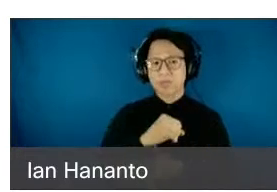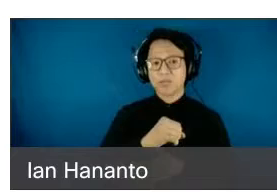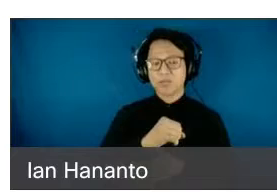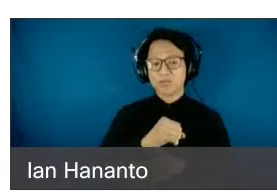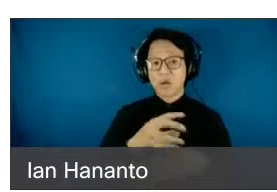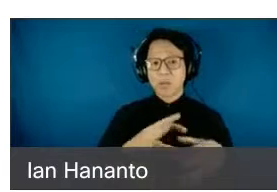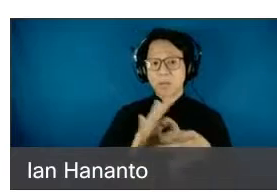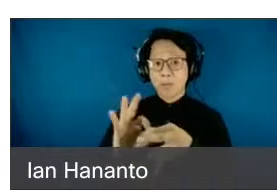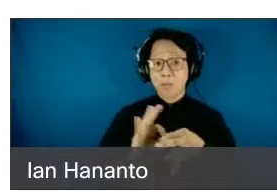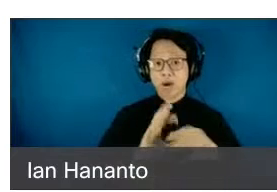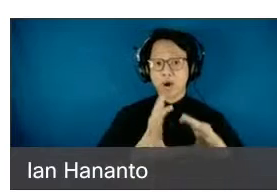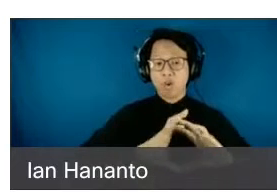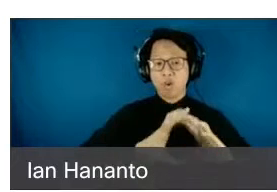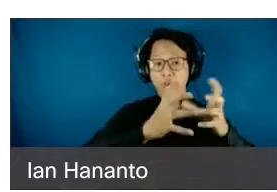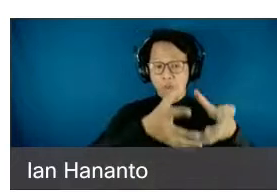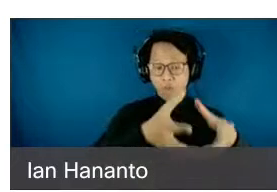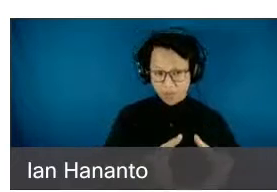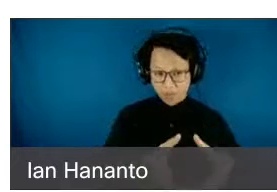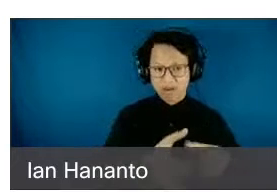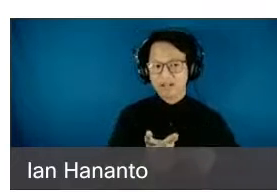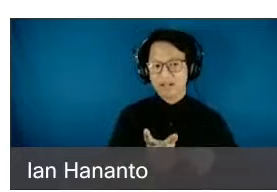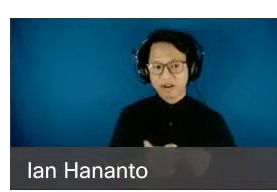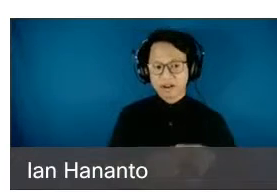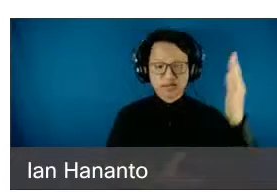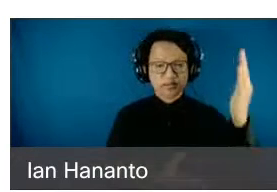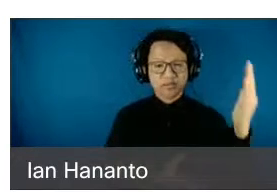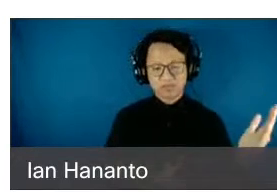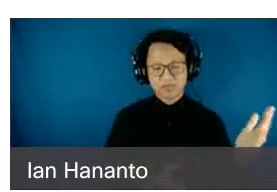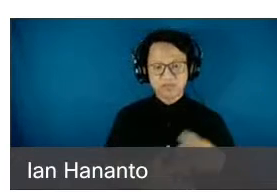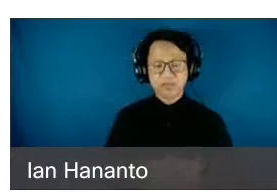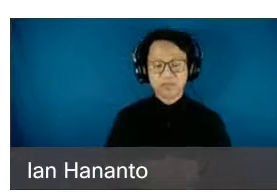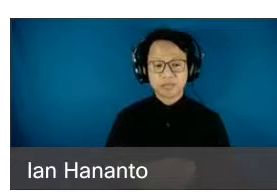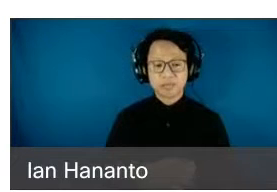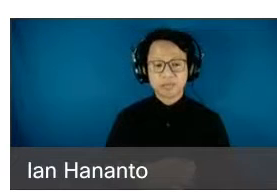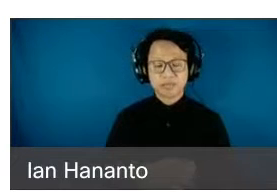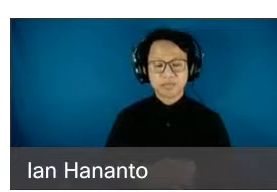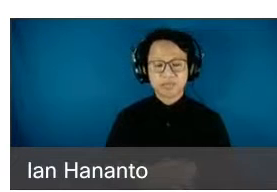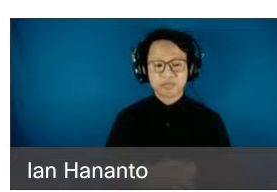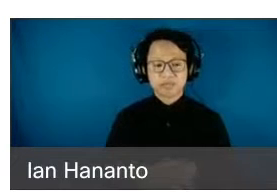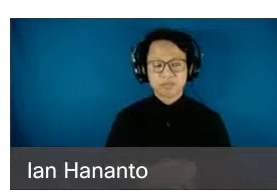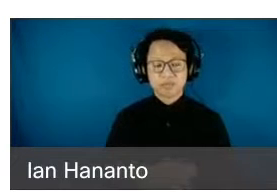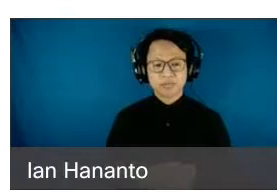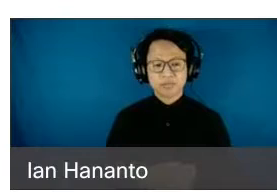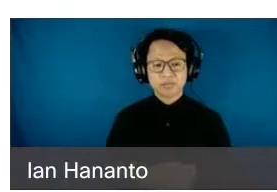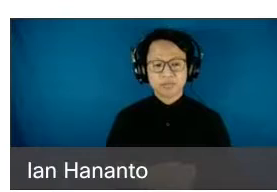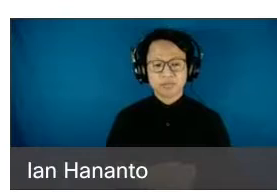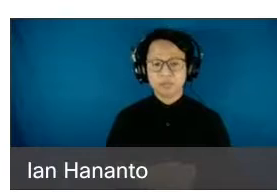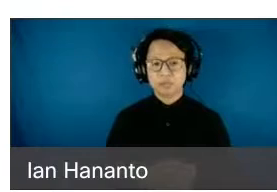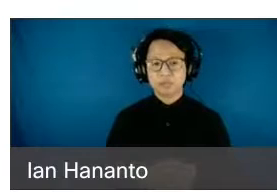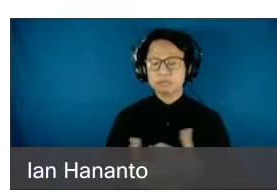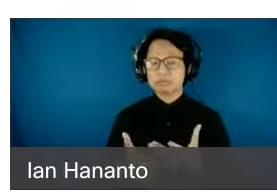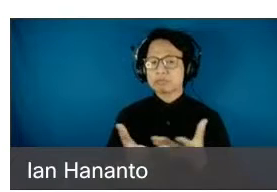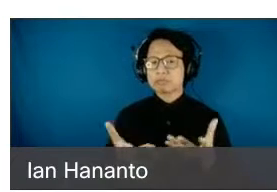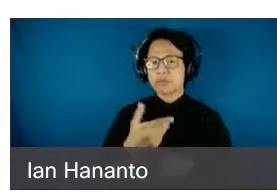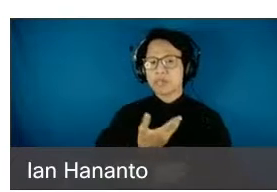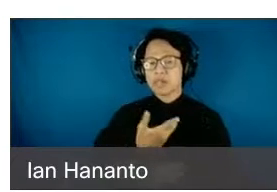partner, along with FHI 360 and DRS, who are regional session partners. We also want to acknowledge